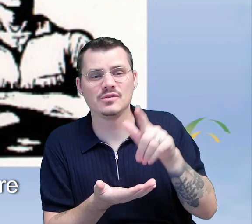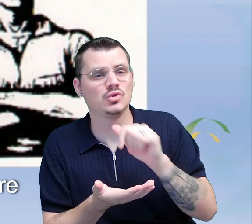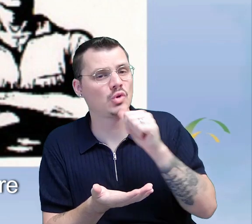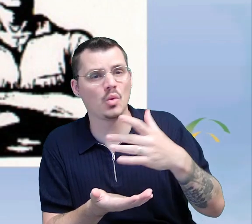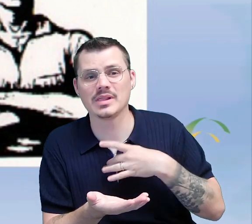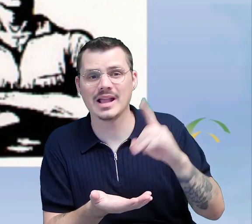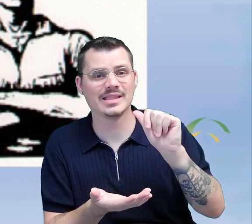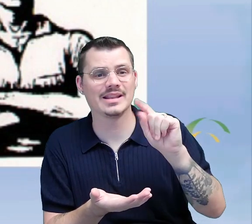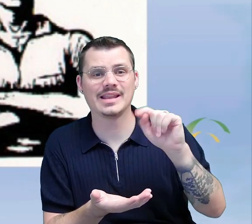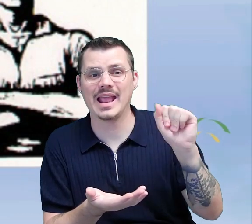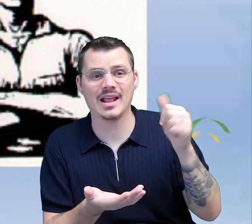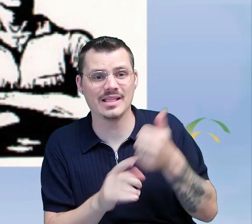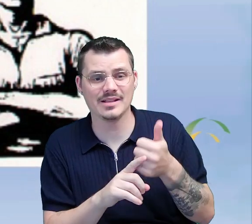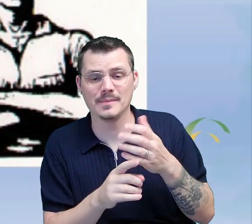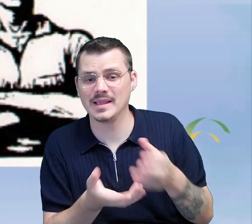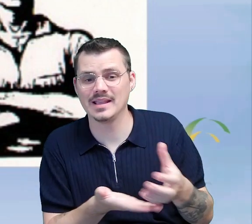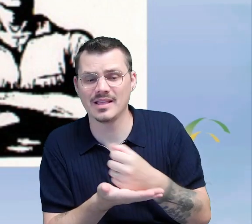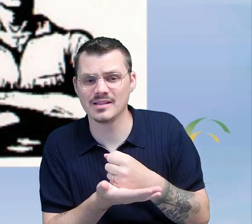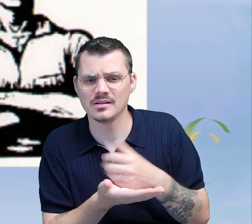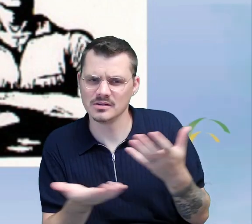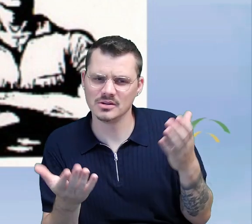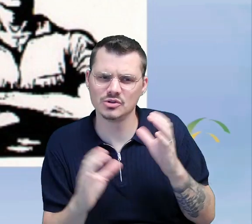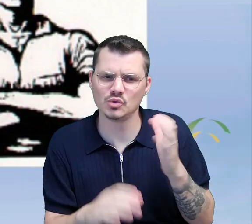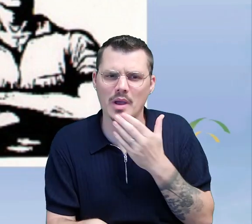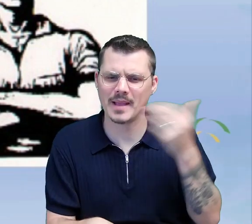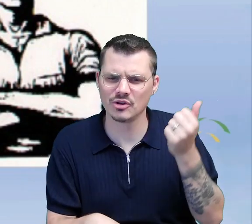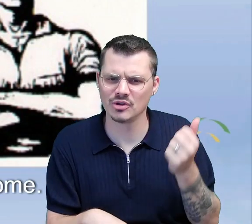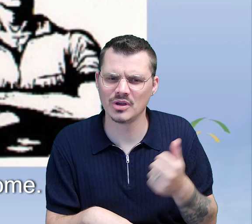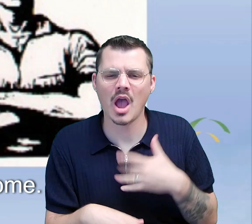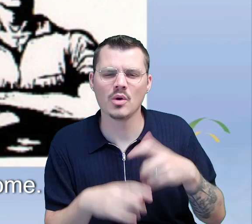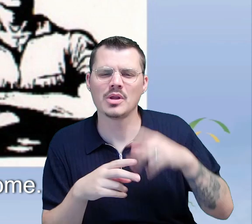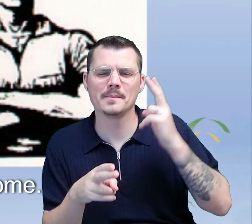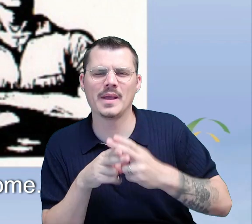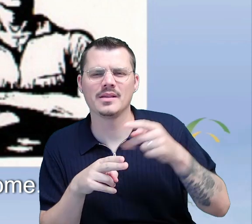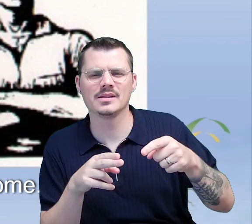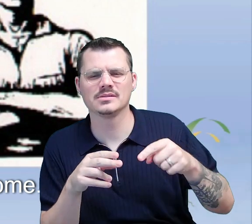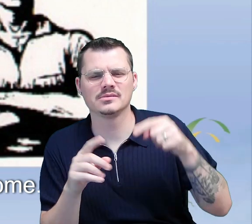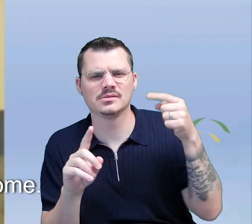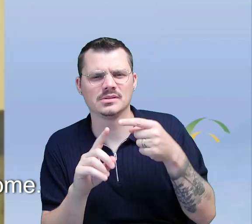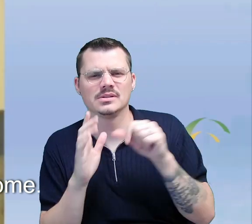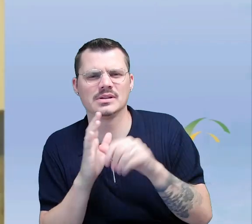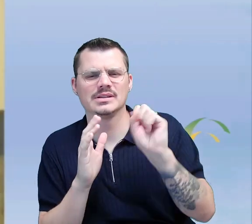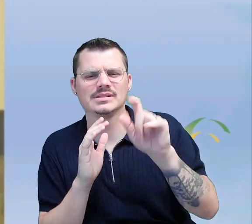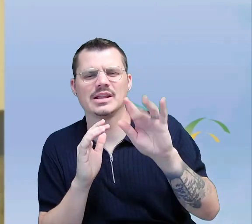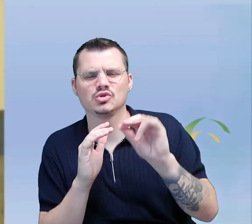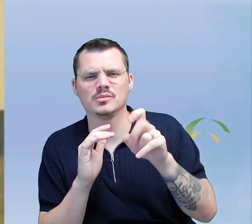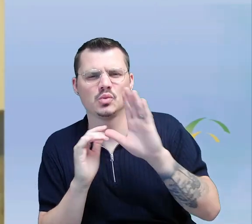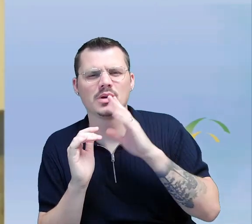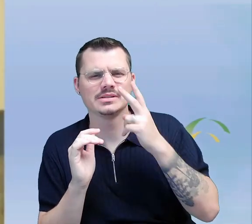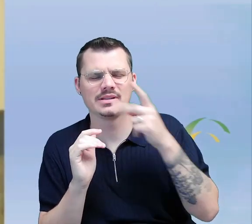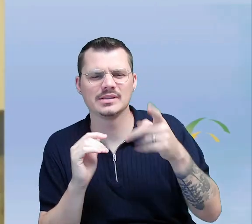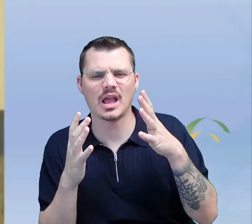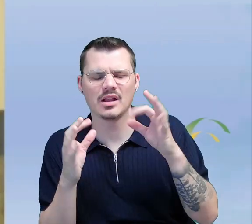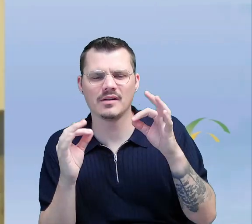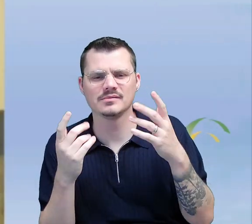like the data that are being gathered, do better. I want to mention this particular syndrome. You'll see this